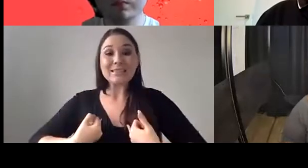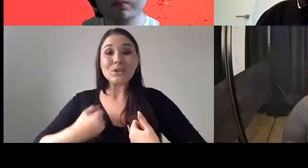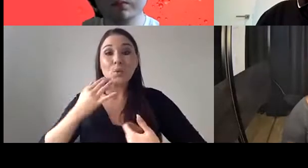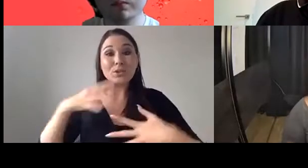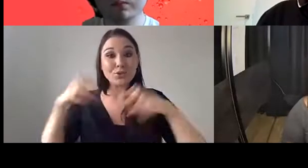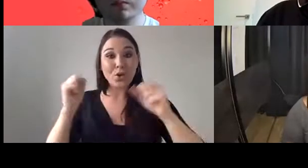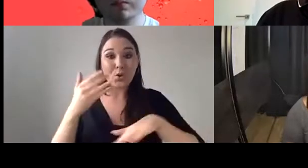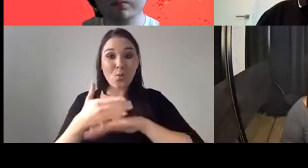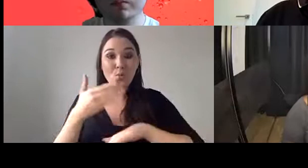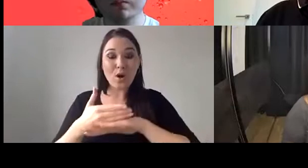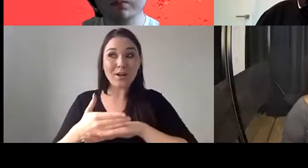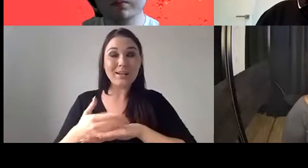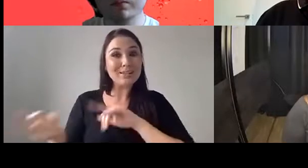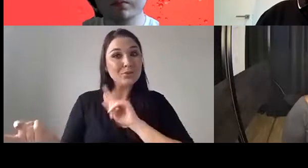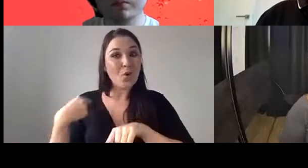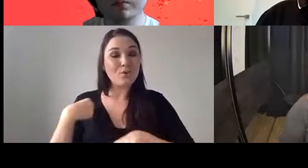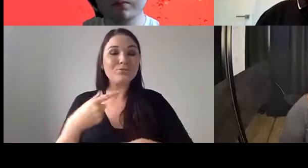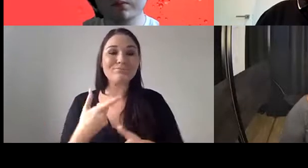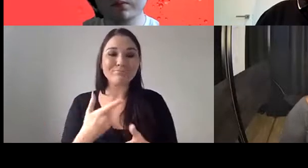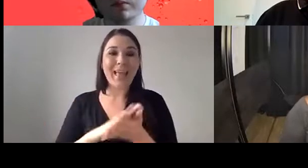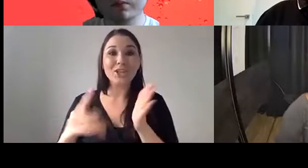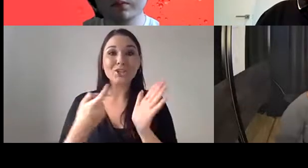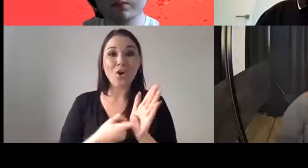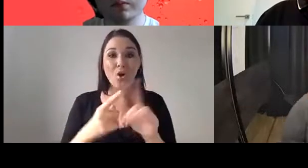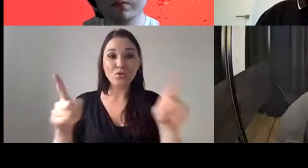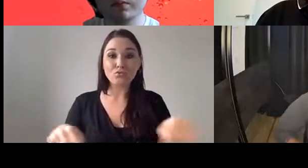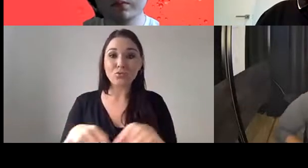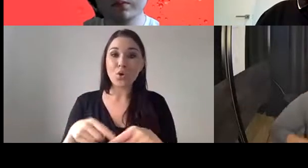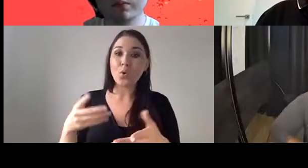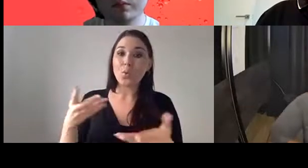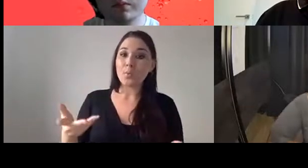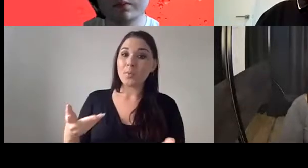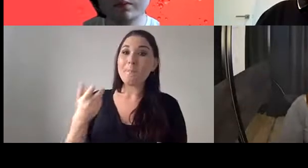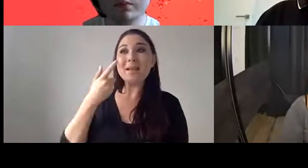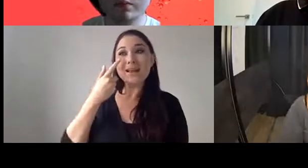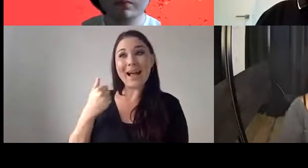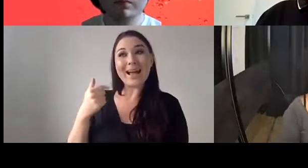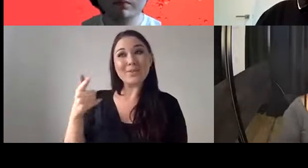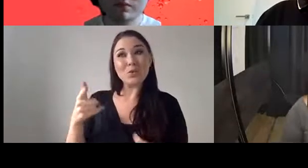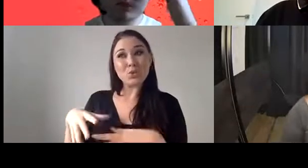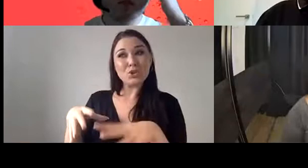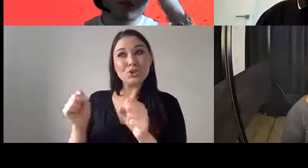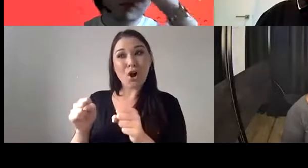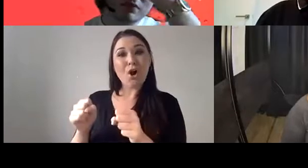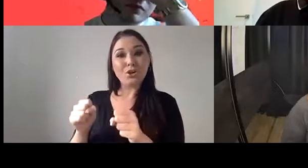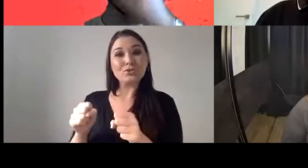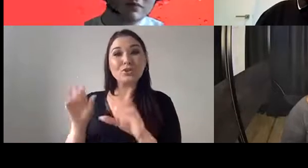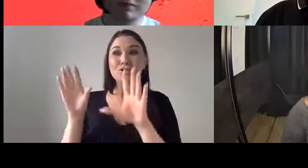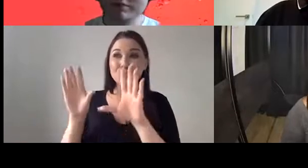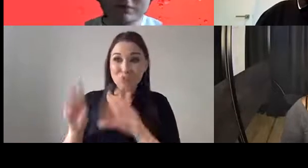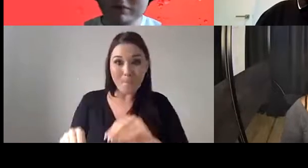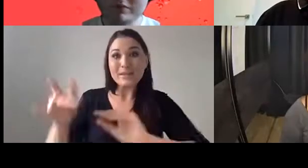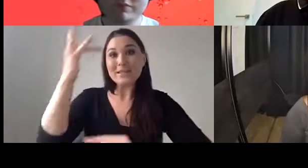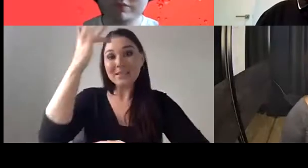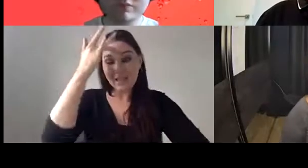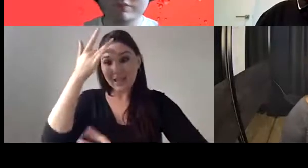in the HR room, and the HR person told me, hey, that would be nice if you would stop to be sick and just come more